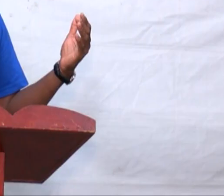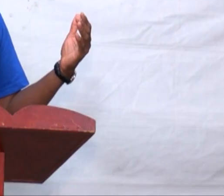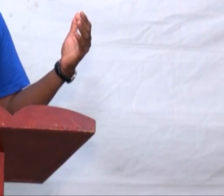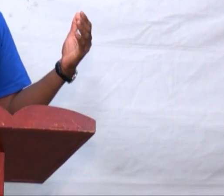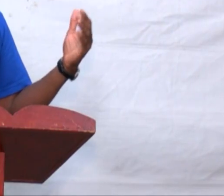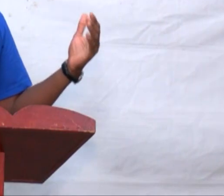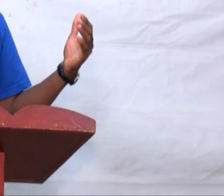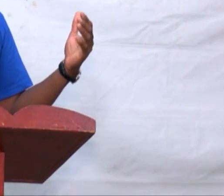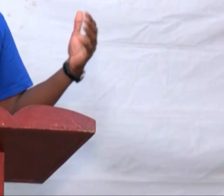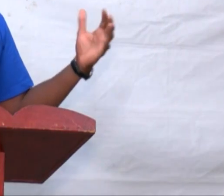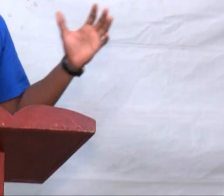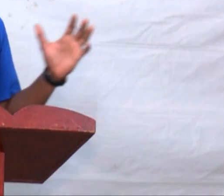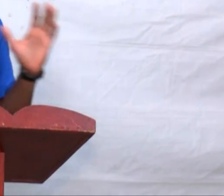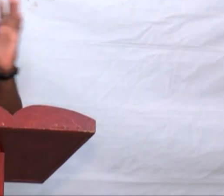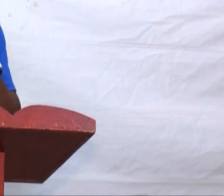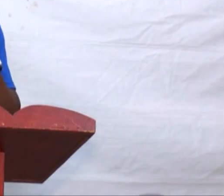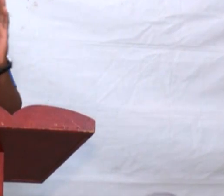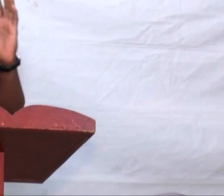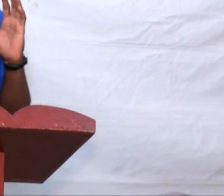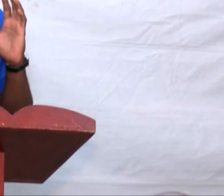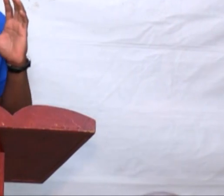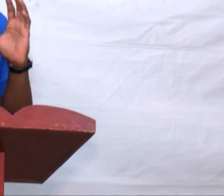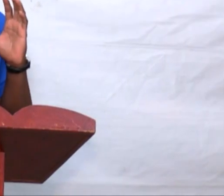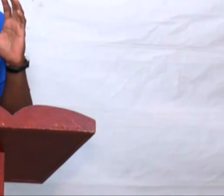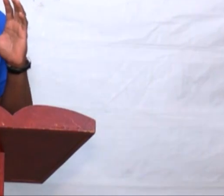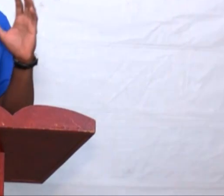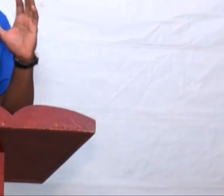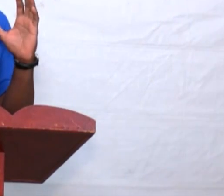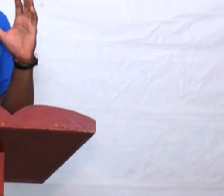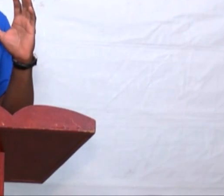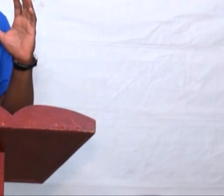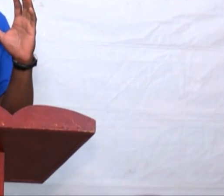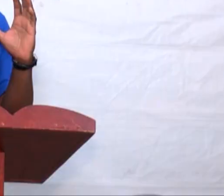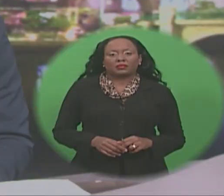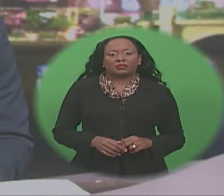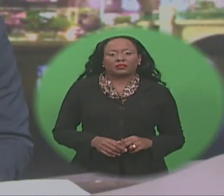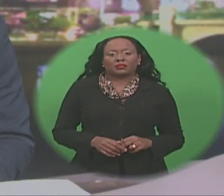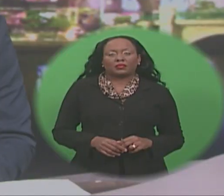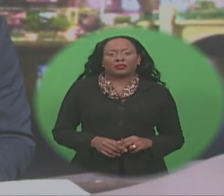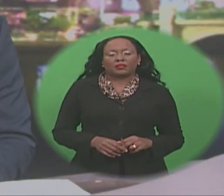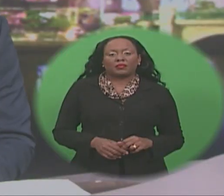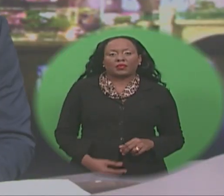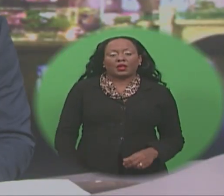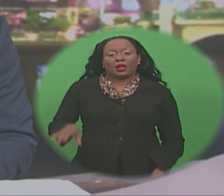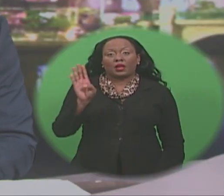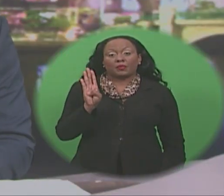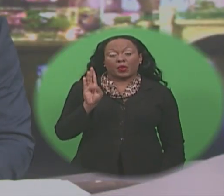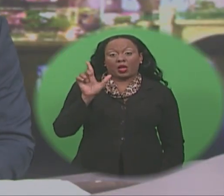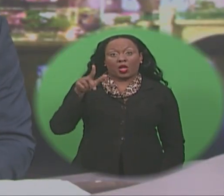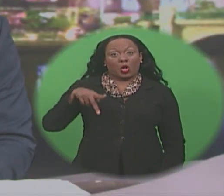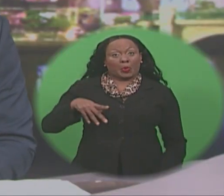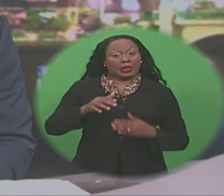seconds. The problem that we have is bringing all these agencies together to make this thing happen. Well, the opposition leader